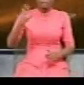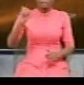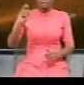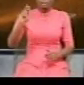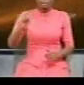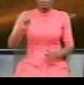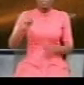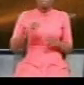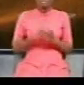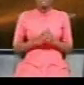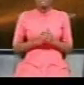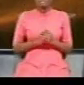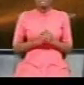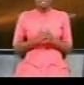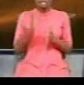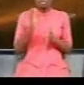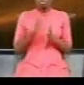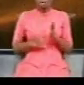First Chronicles chapter